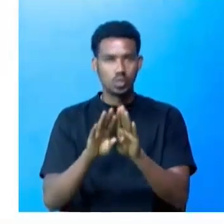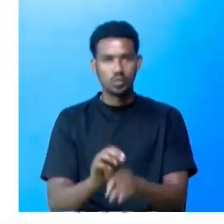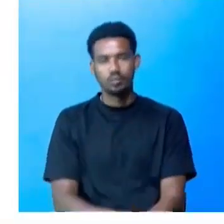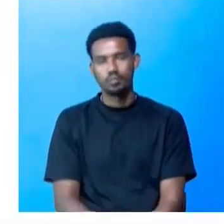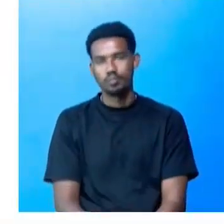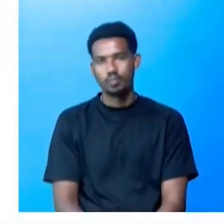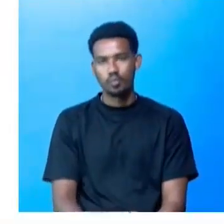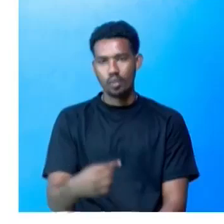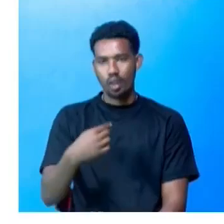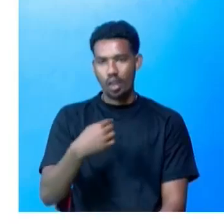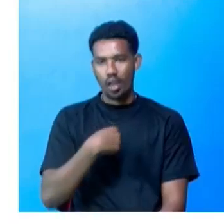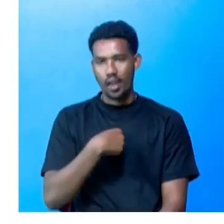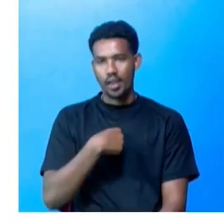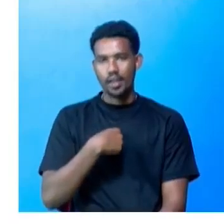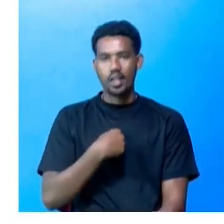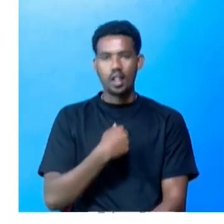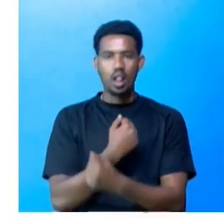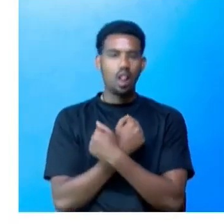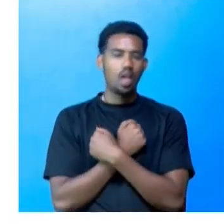I love